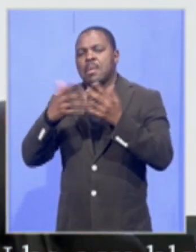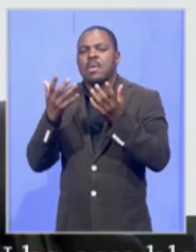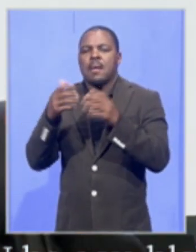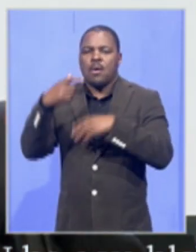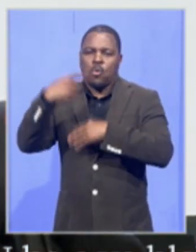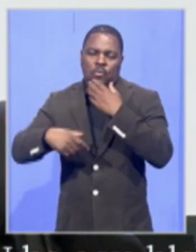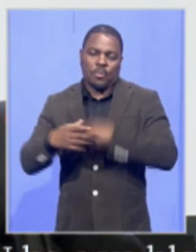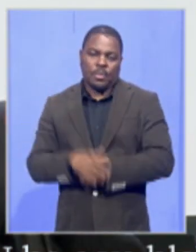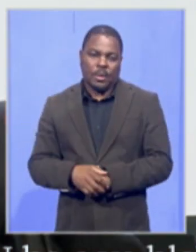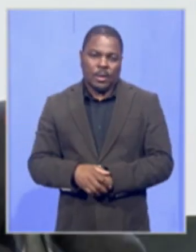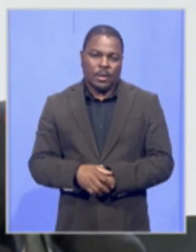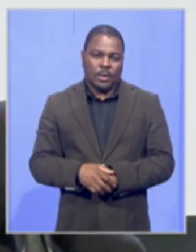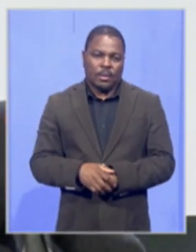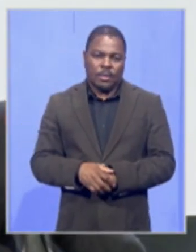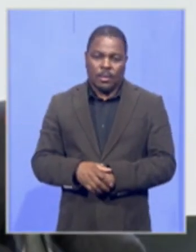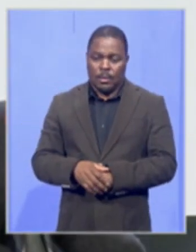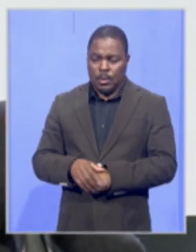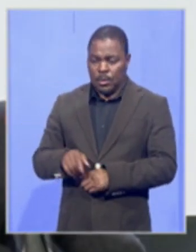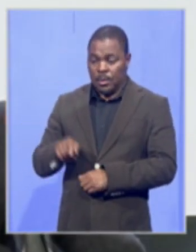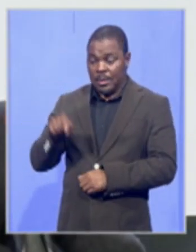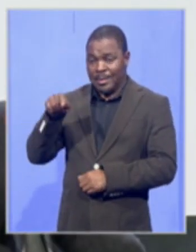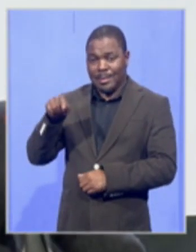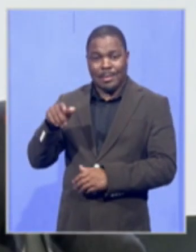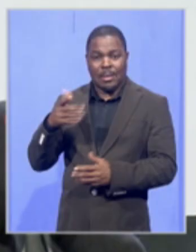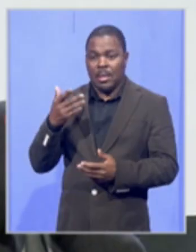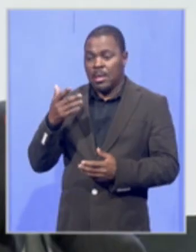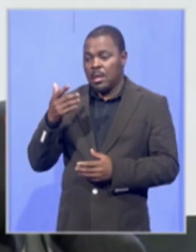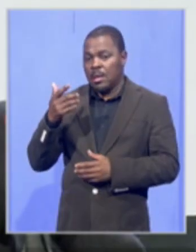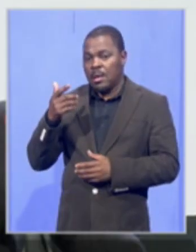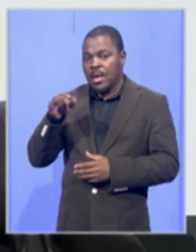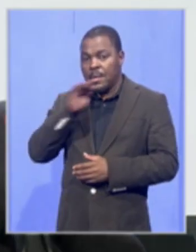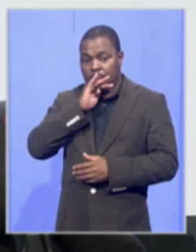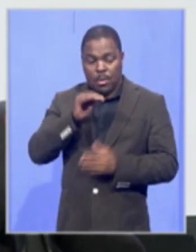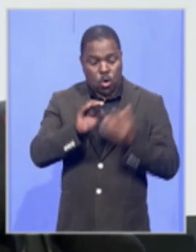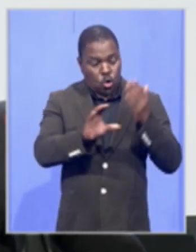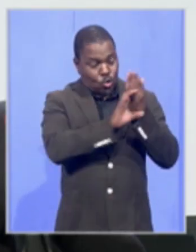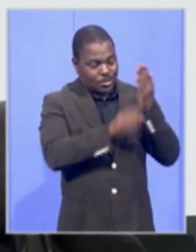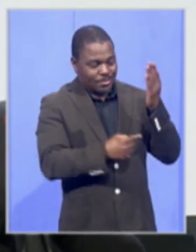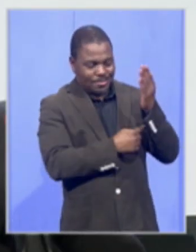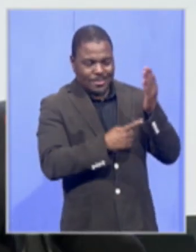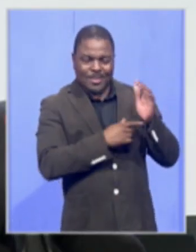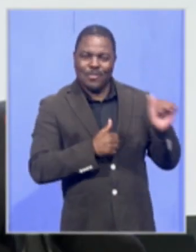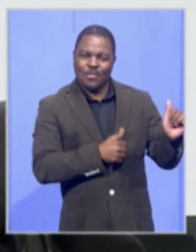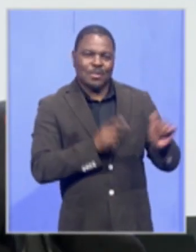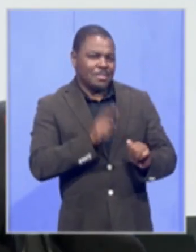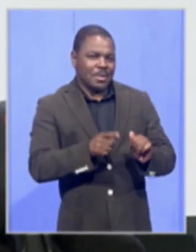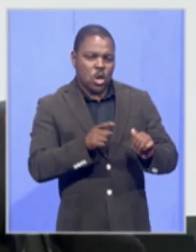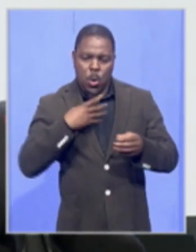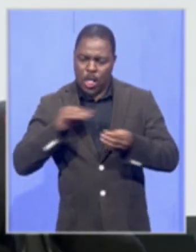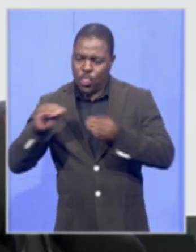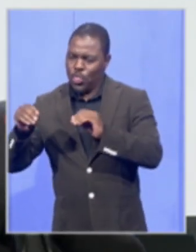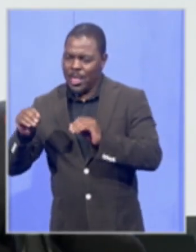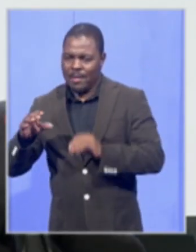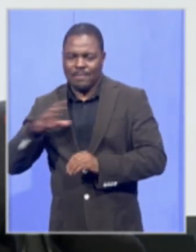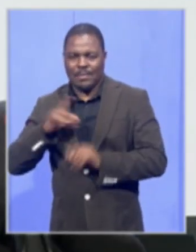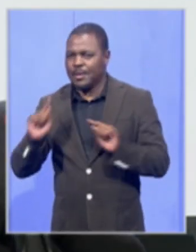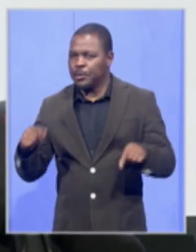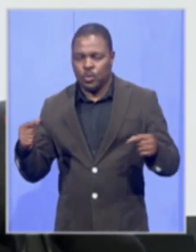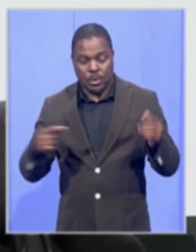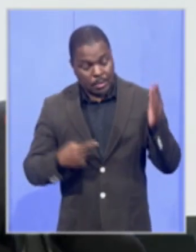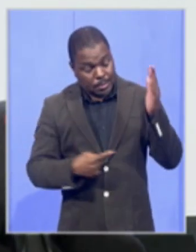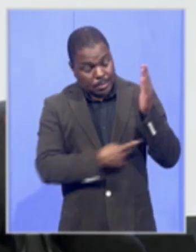can't reconfigure anyone without being guided by the Constitution. So that's what it